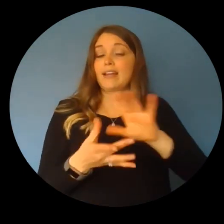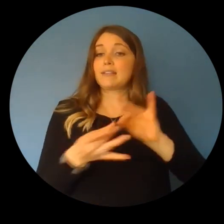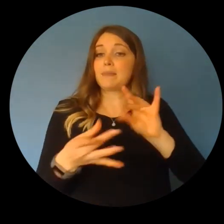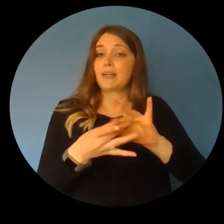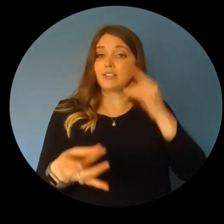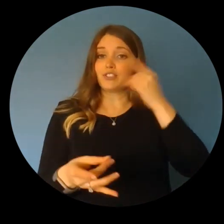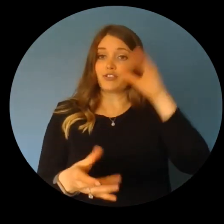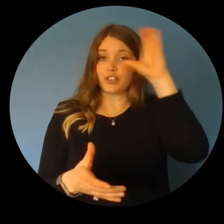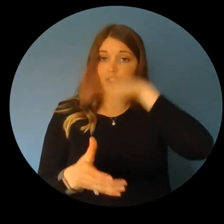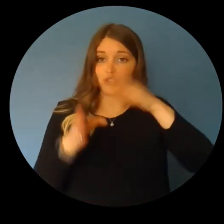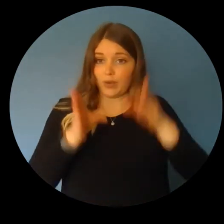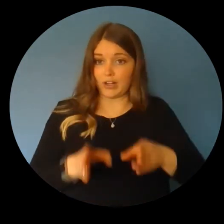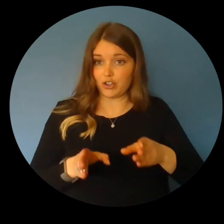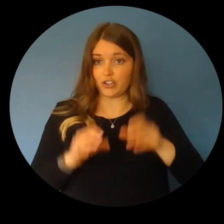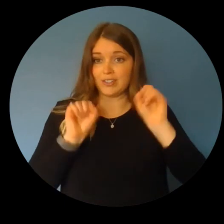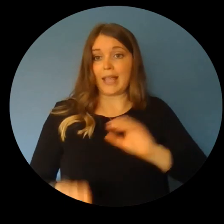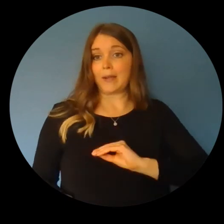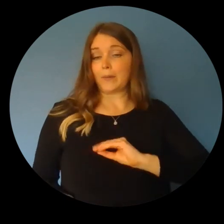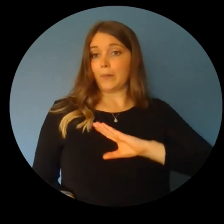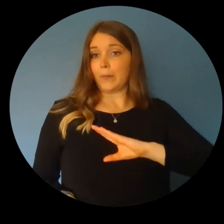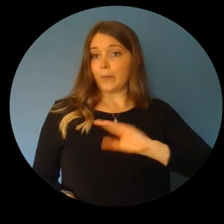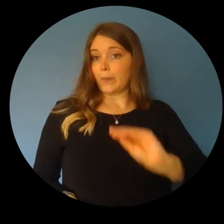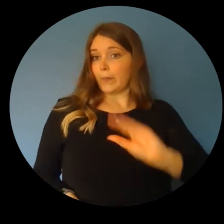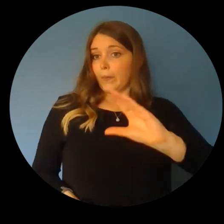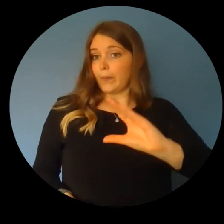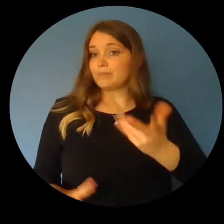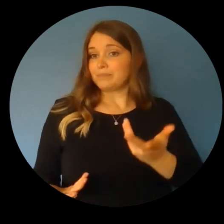the bucket. So I need to think about ways to fill up